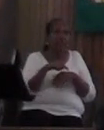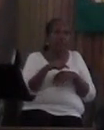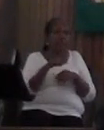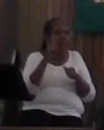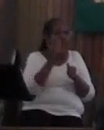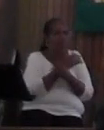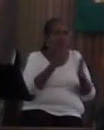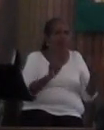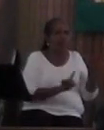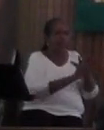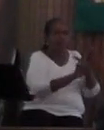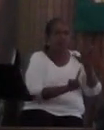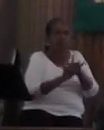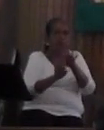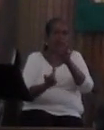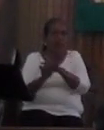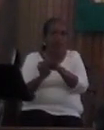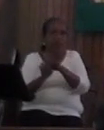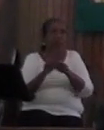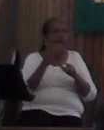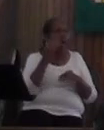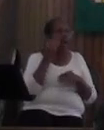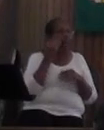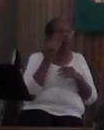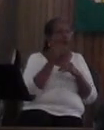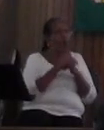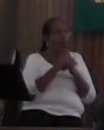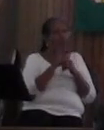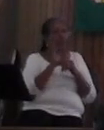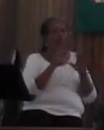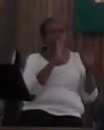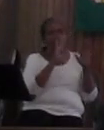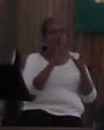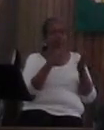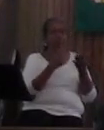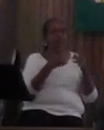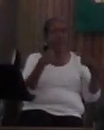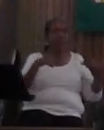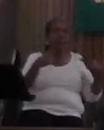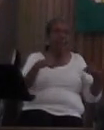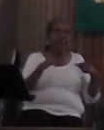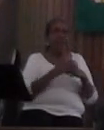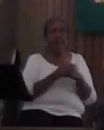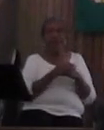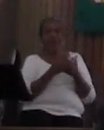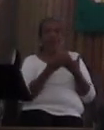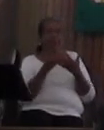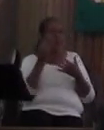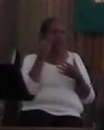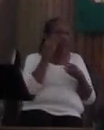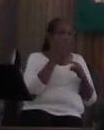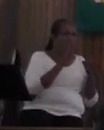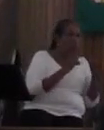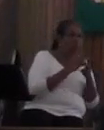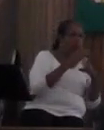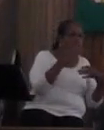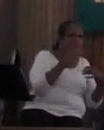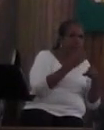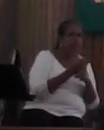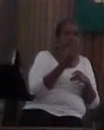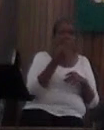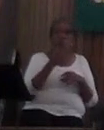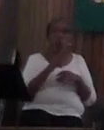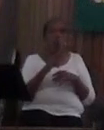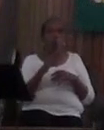everything appeared. Yes, I know this is the great debate, whether the worlds were created or whether the